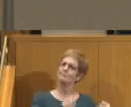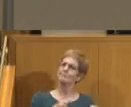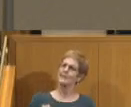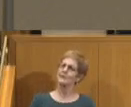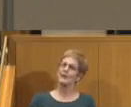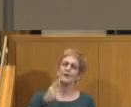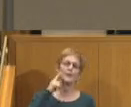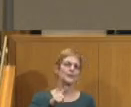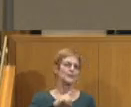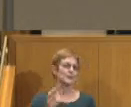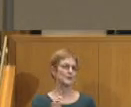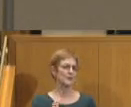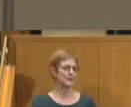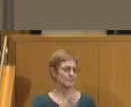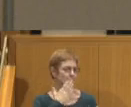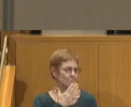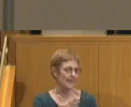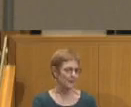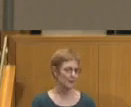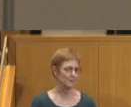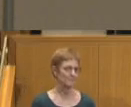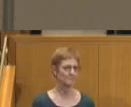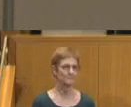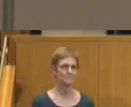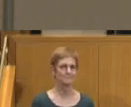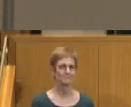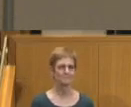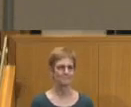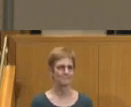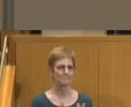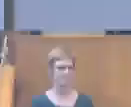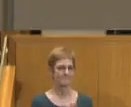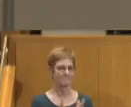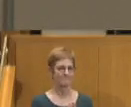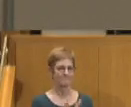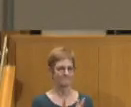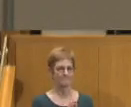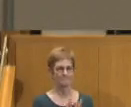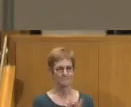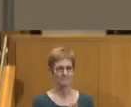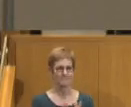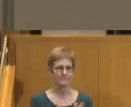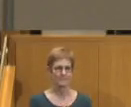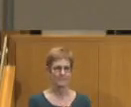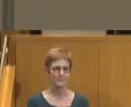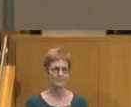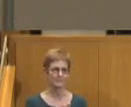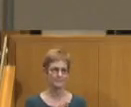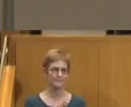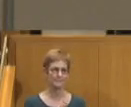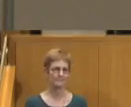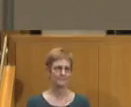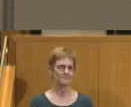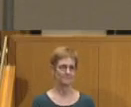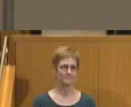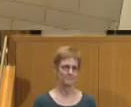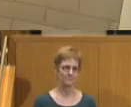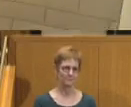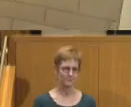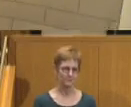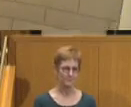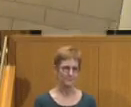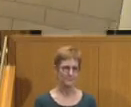Jr. Thank you for my church, C.N. Jenkins Presbyterian, for your prayers and your support. Thank you